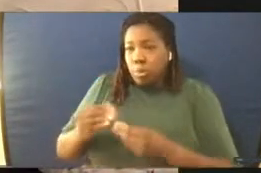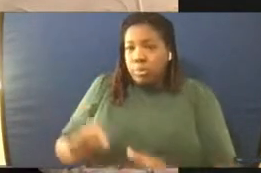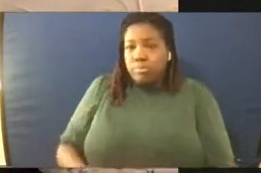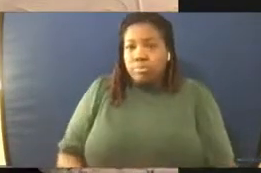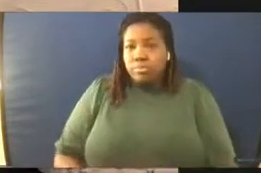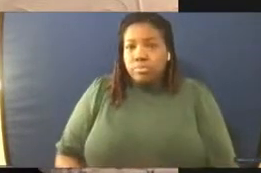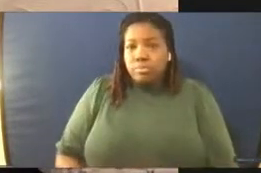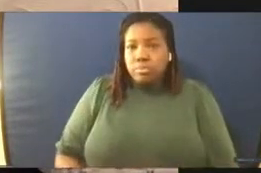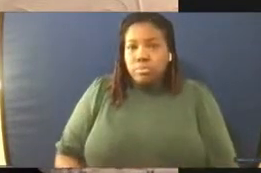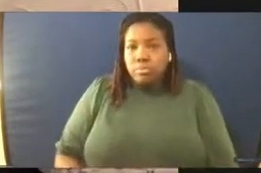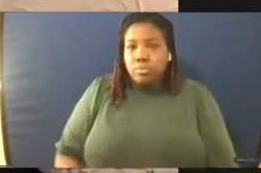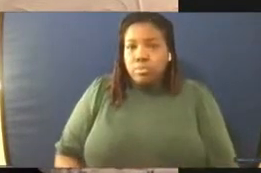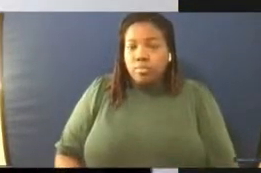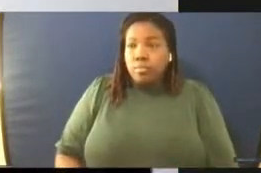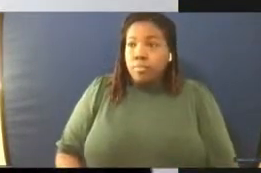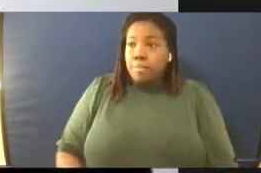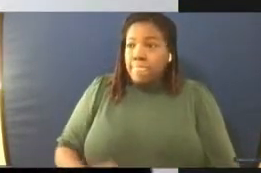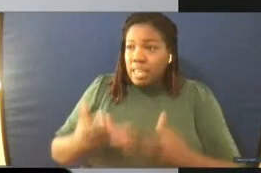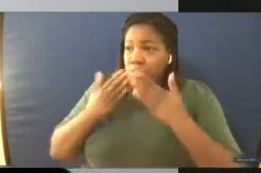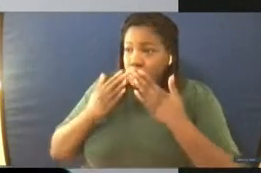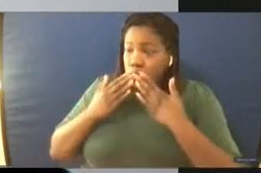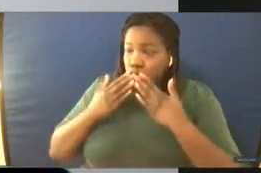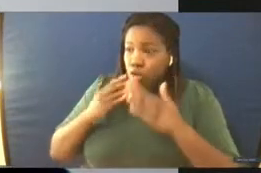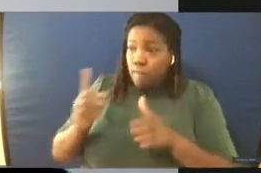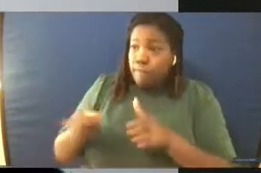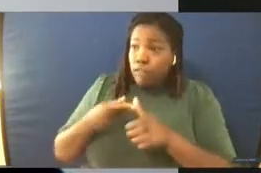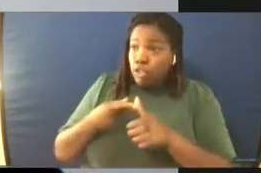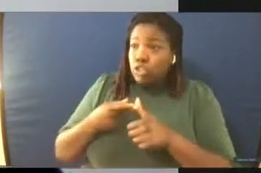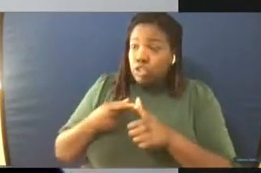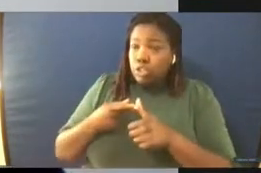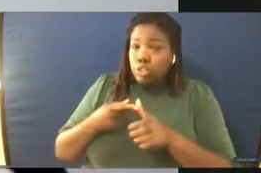All right, thank you. First of all, I'd like to